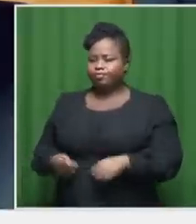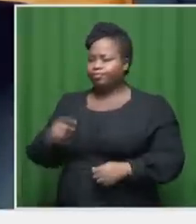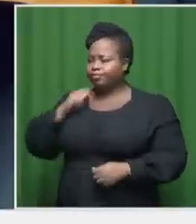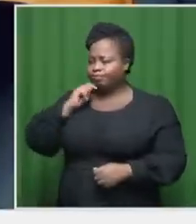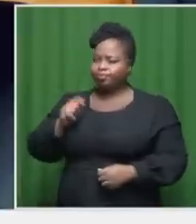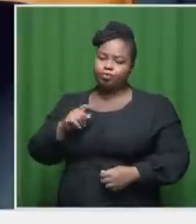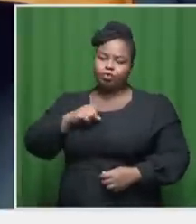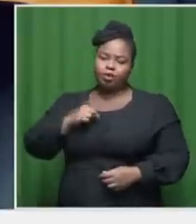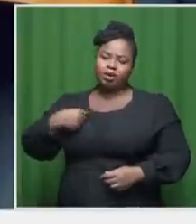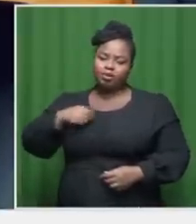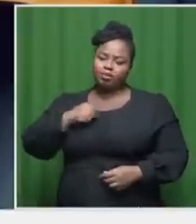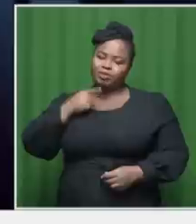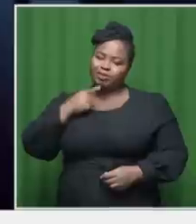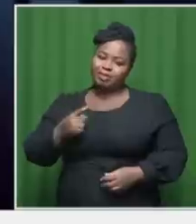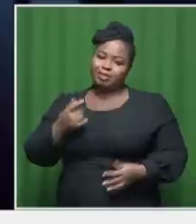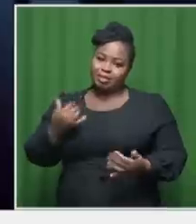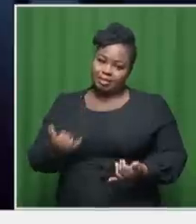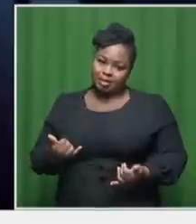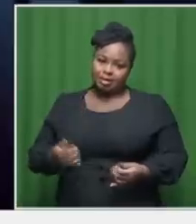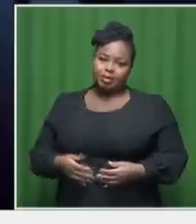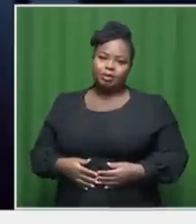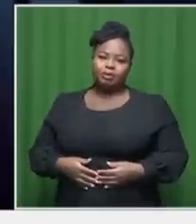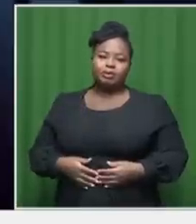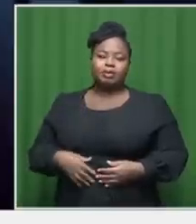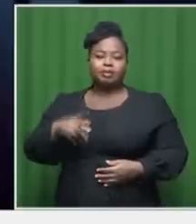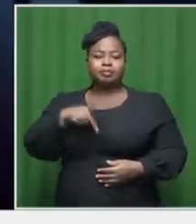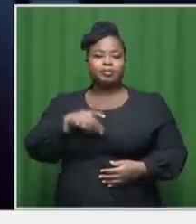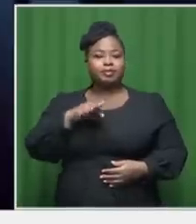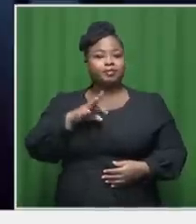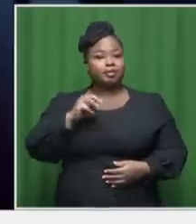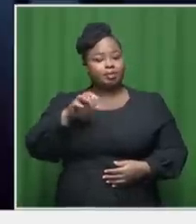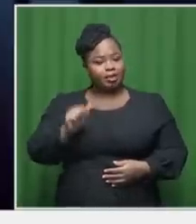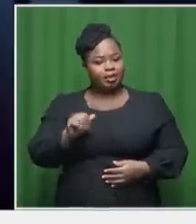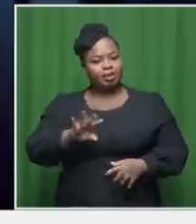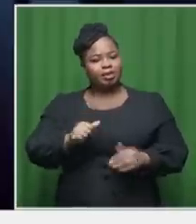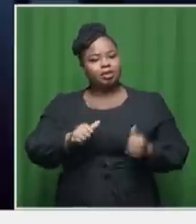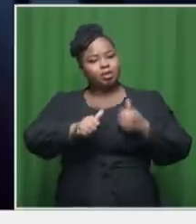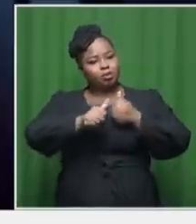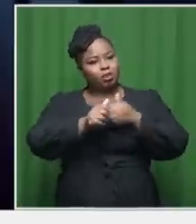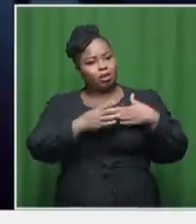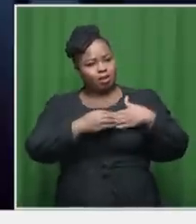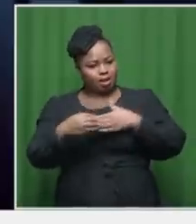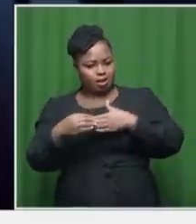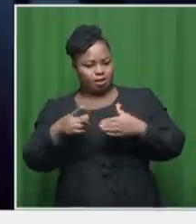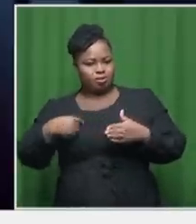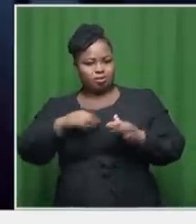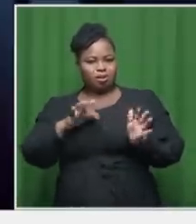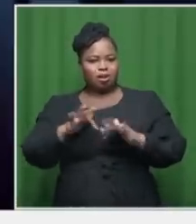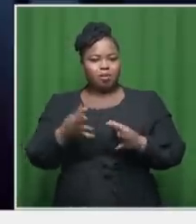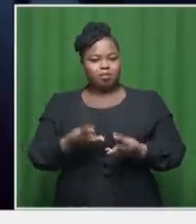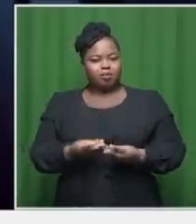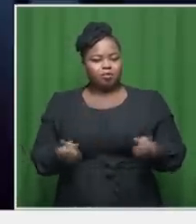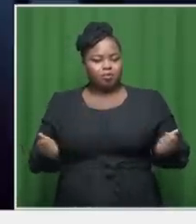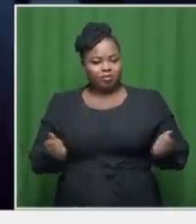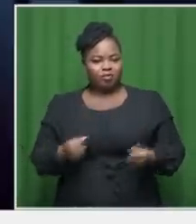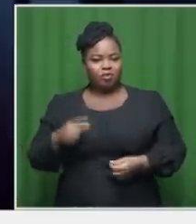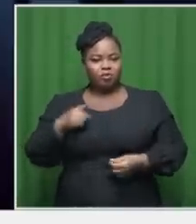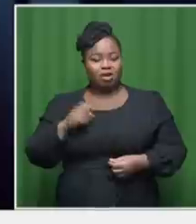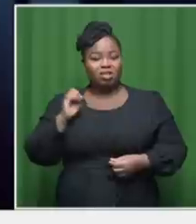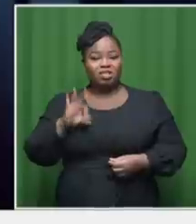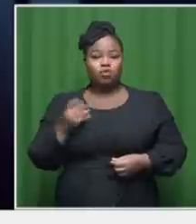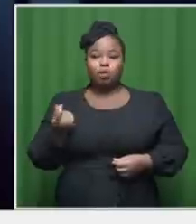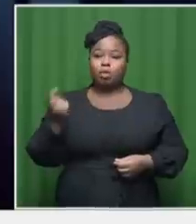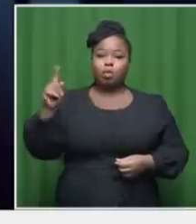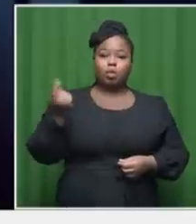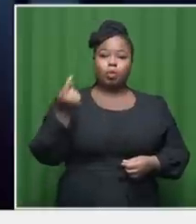Definitely. That's why we are saying that. And the PFMA guides us in terms of how we deal with such, especially where we are disposing